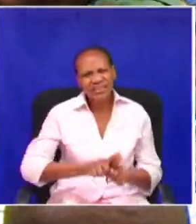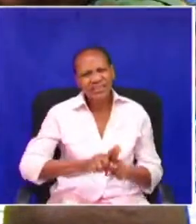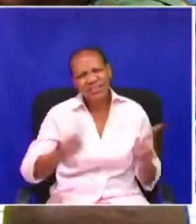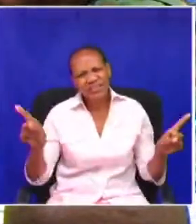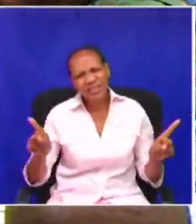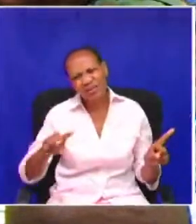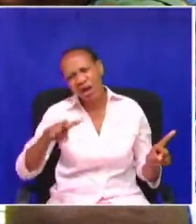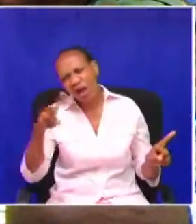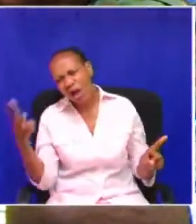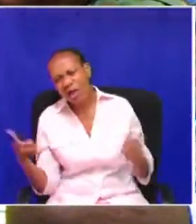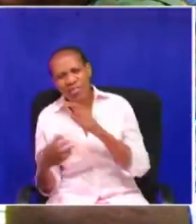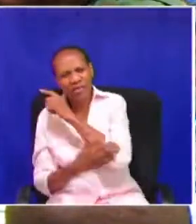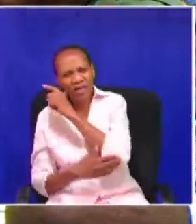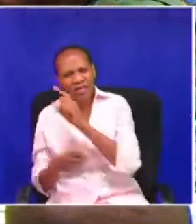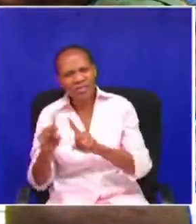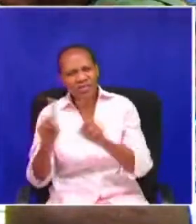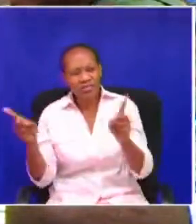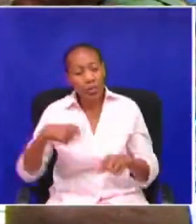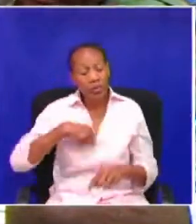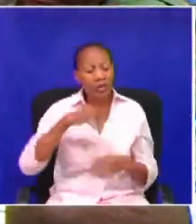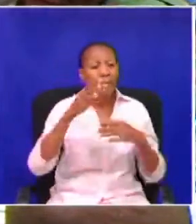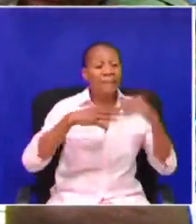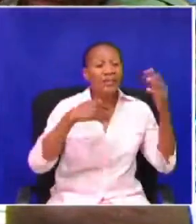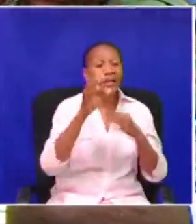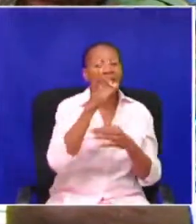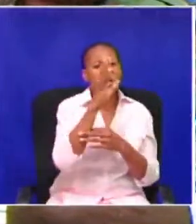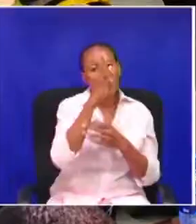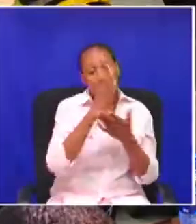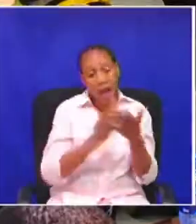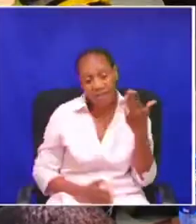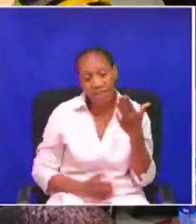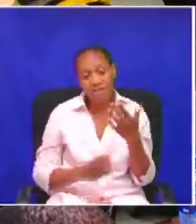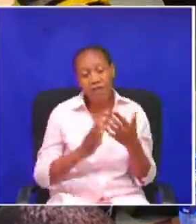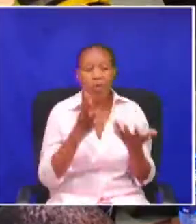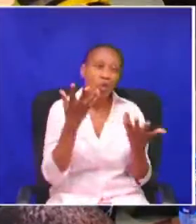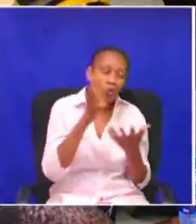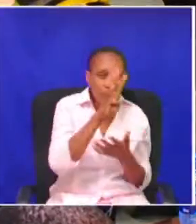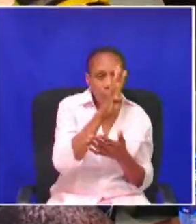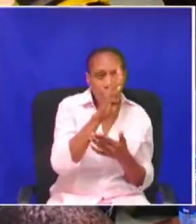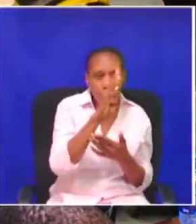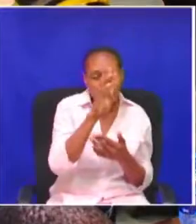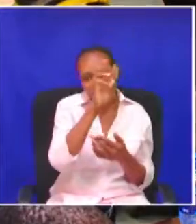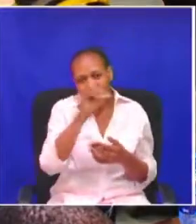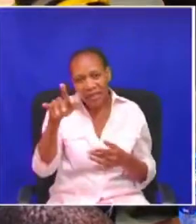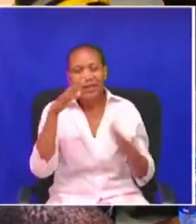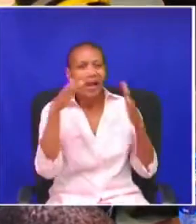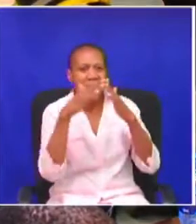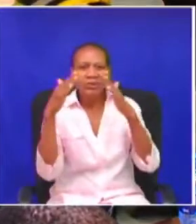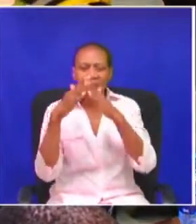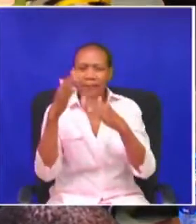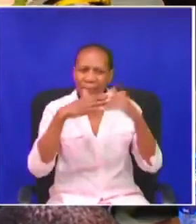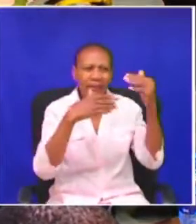between 3.5 million to 4 million houses. We had to do it to deal